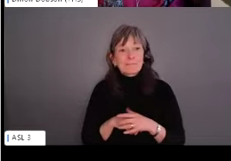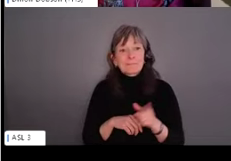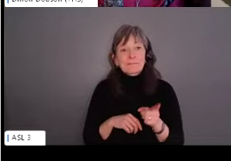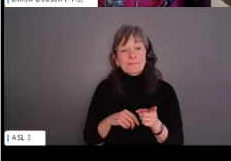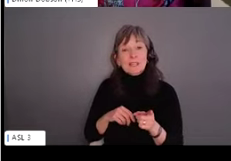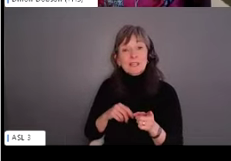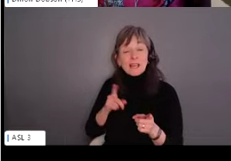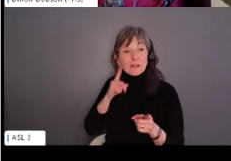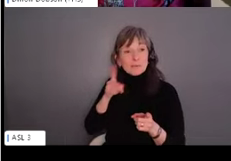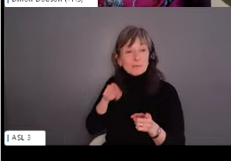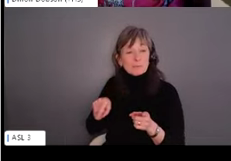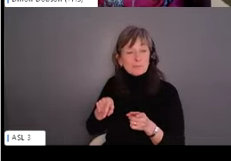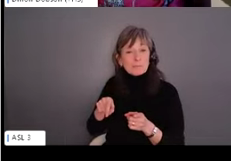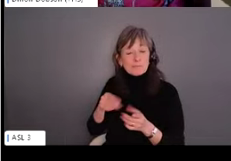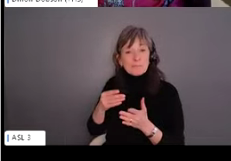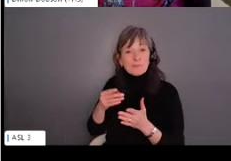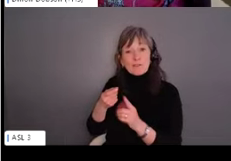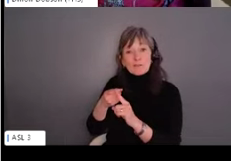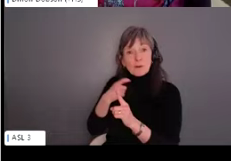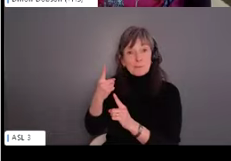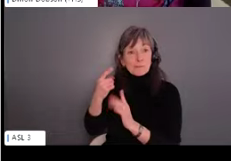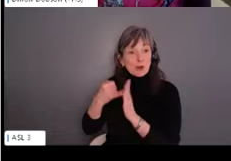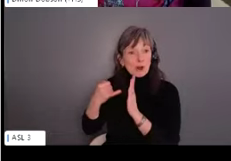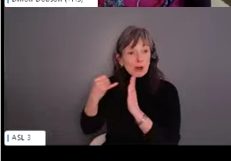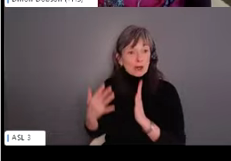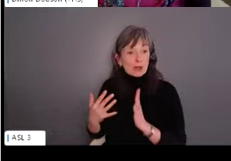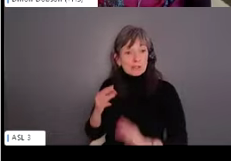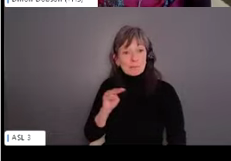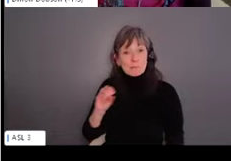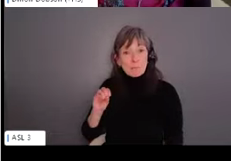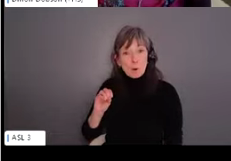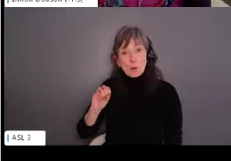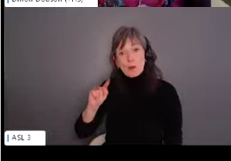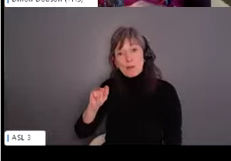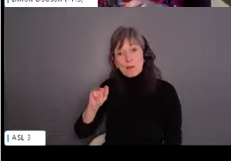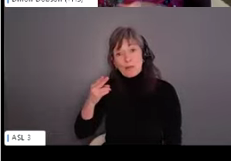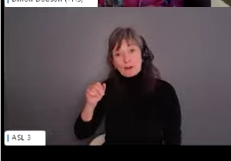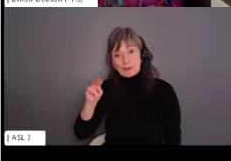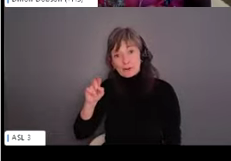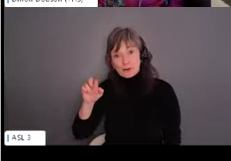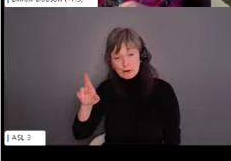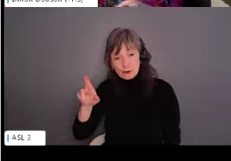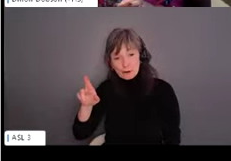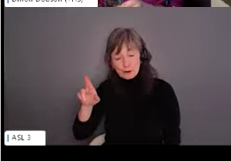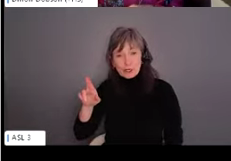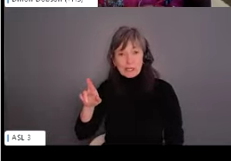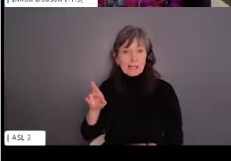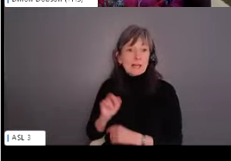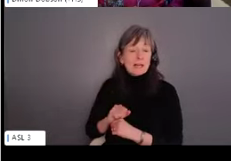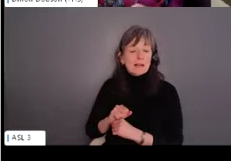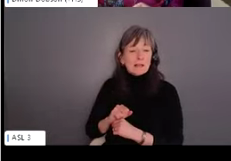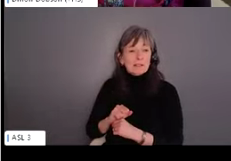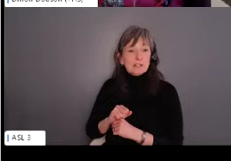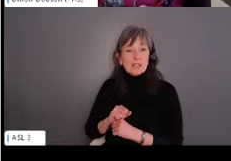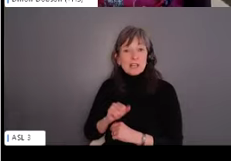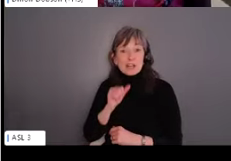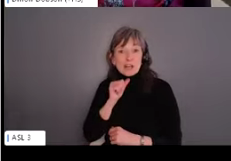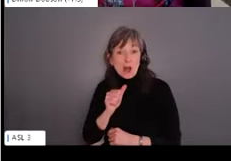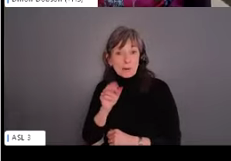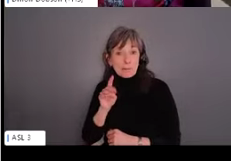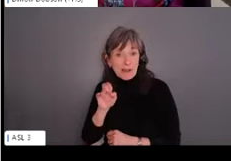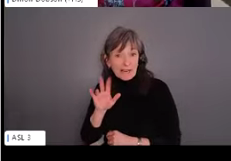commissioned from an artist named Mo Thunder. And they are a non-binary, neurodivergent,